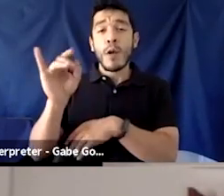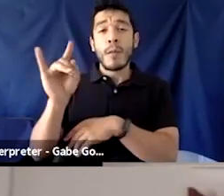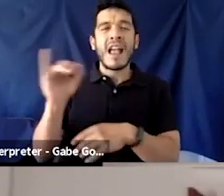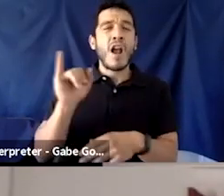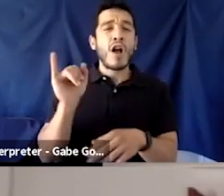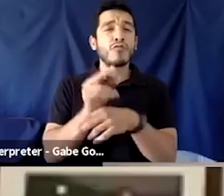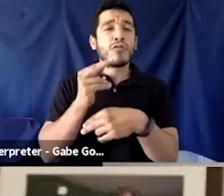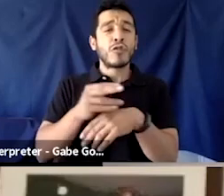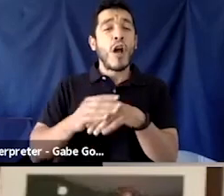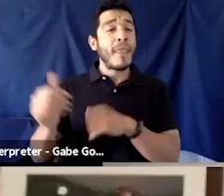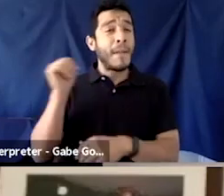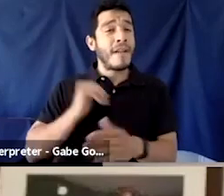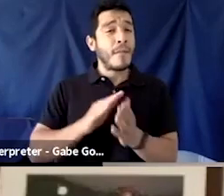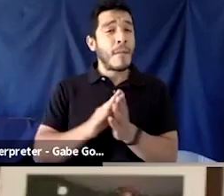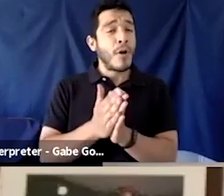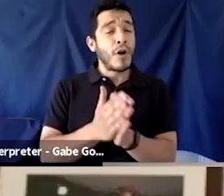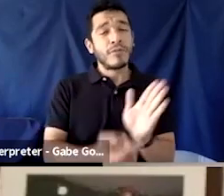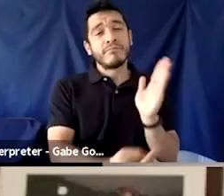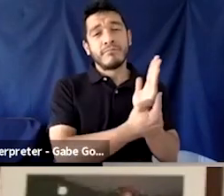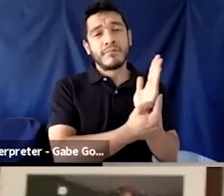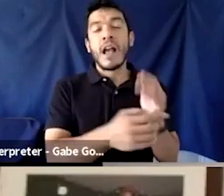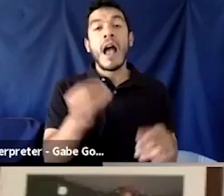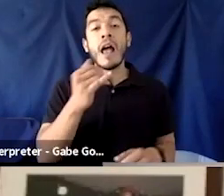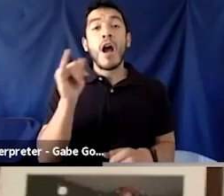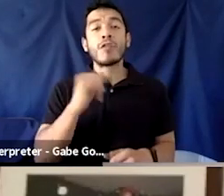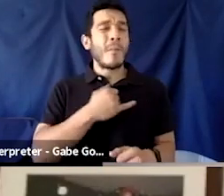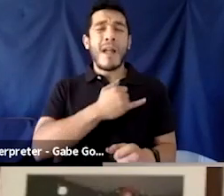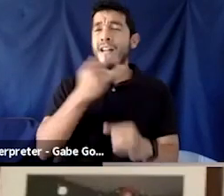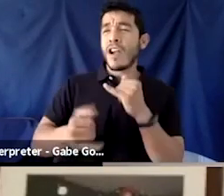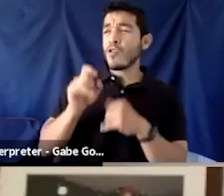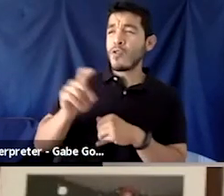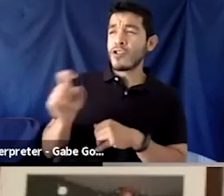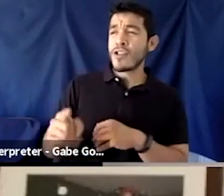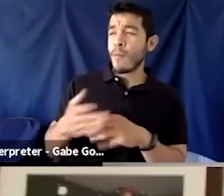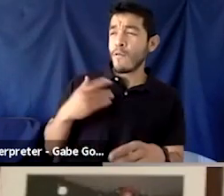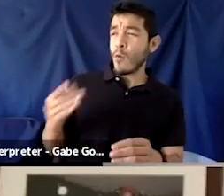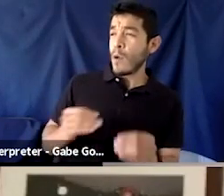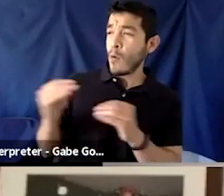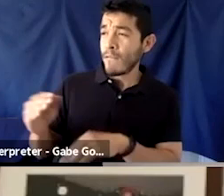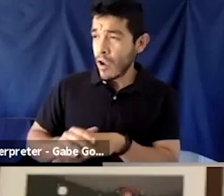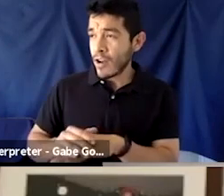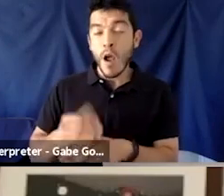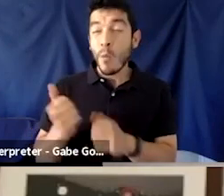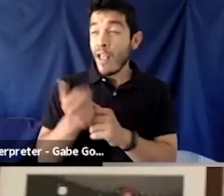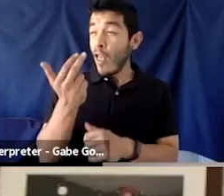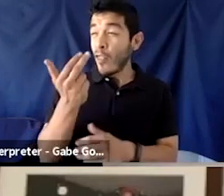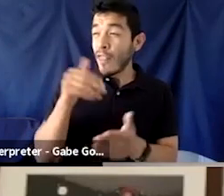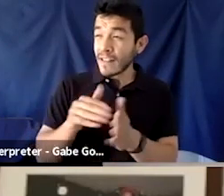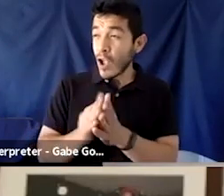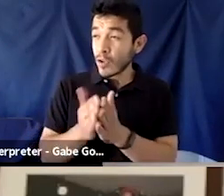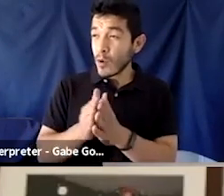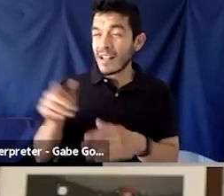book. My final question before I'm going to move on is, so with 13,000 books, is this a US